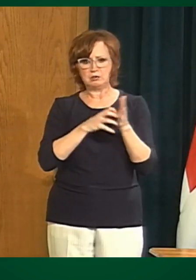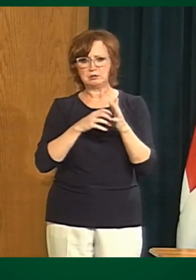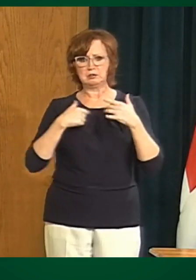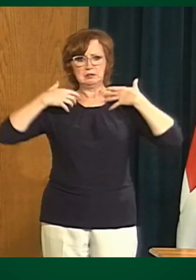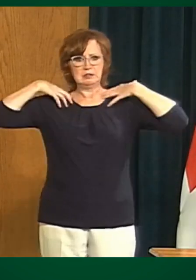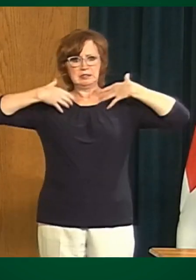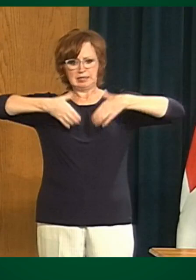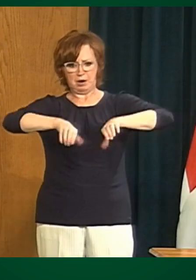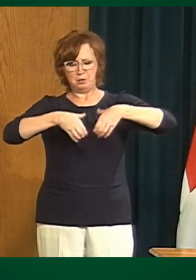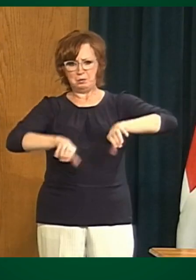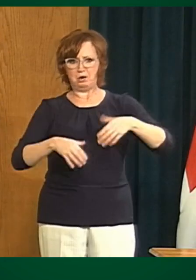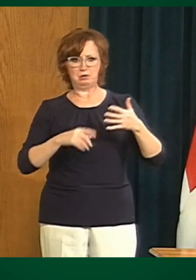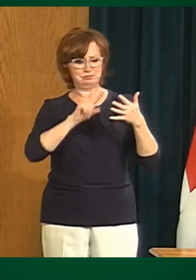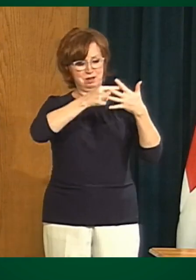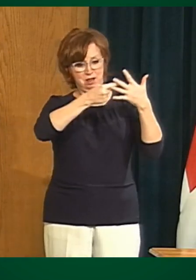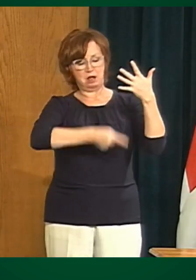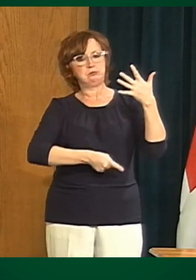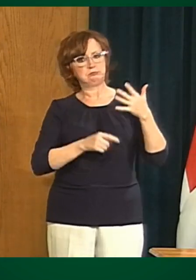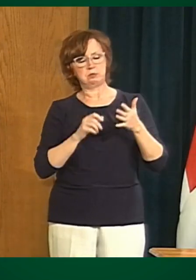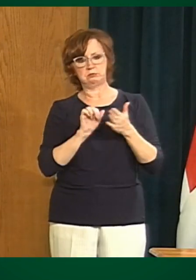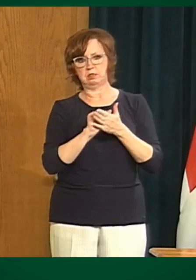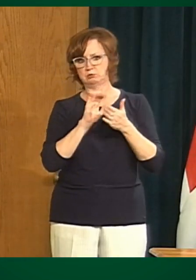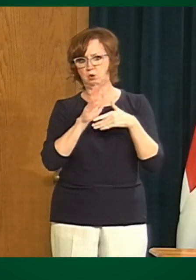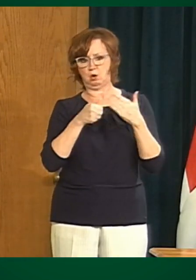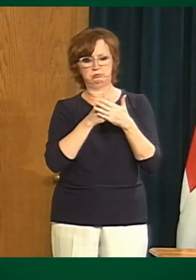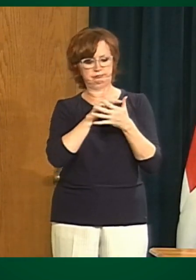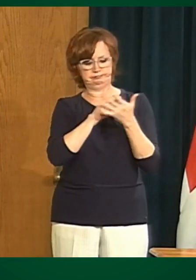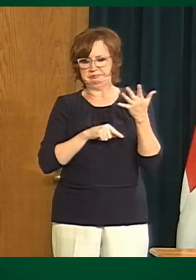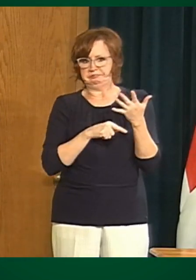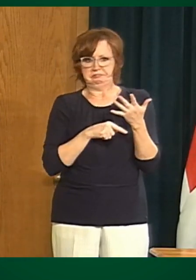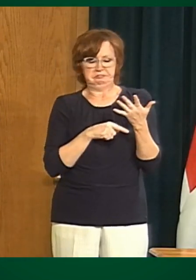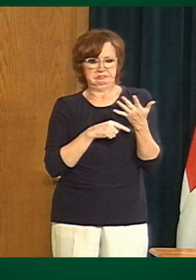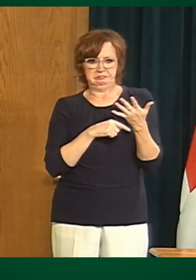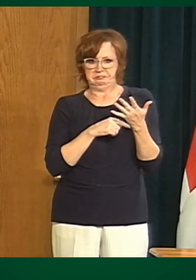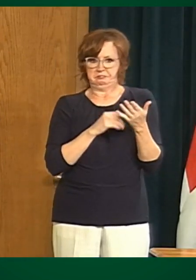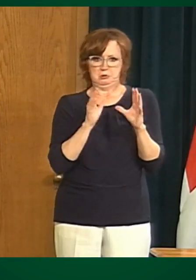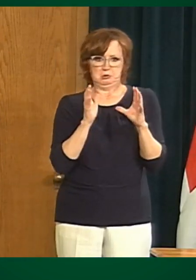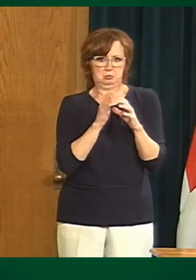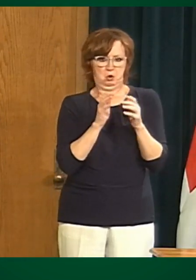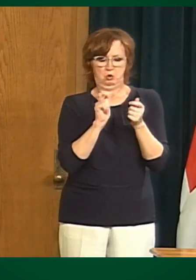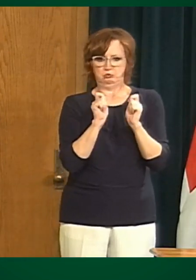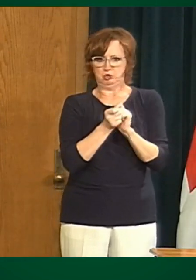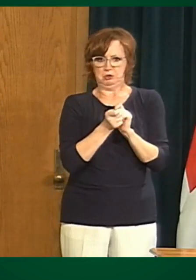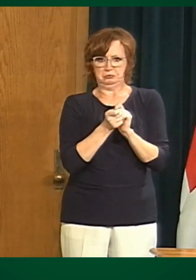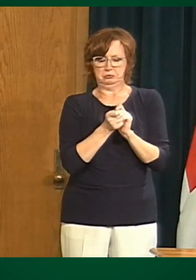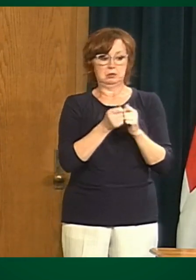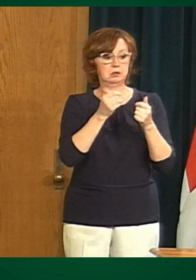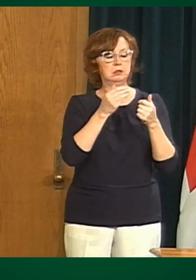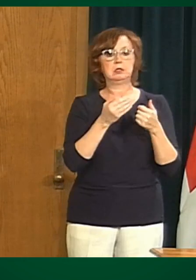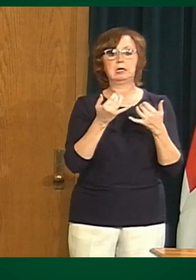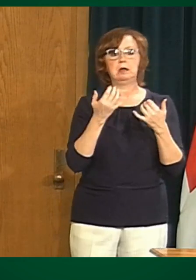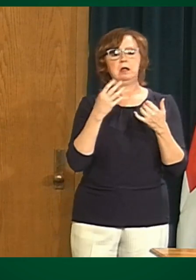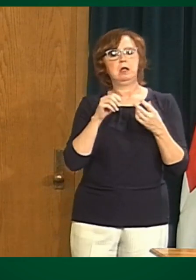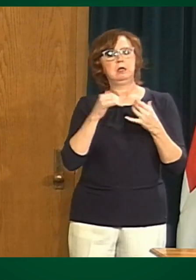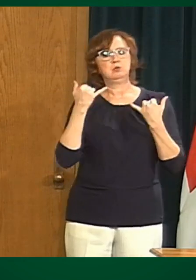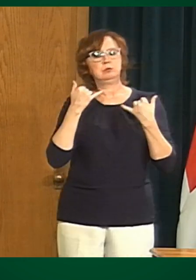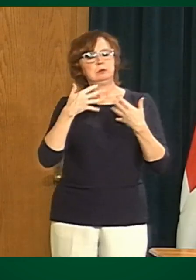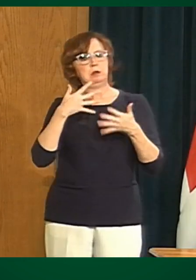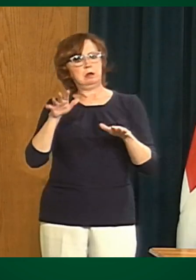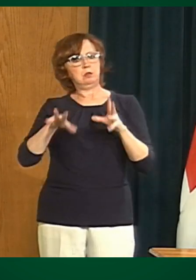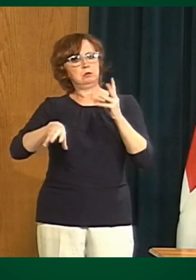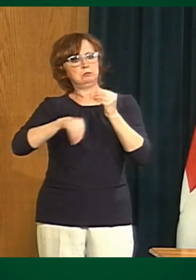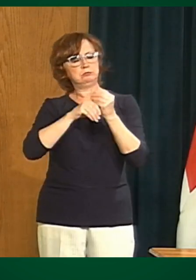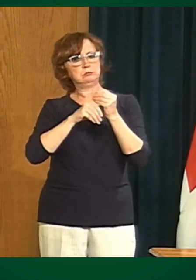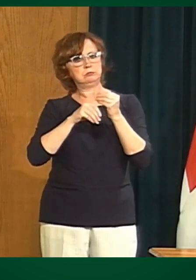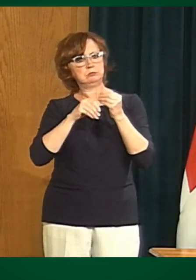only change we are going to see in this province in the near term. Today, I have also extended the provincial state of